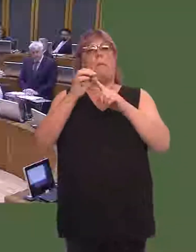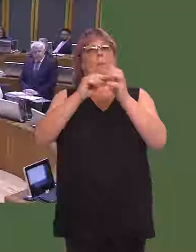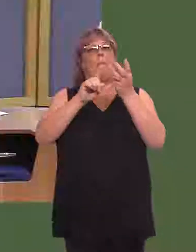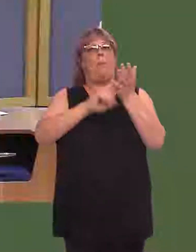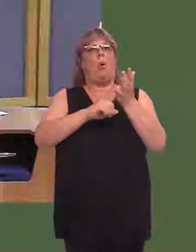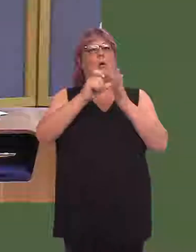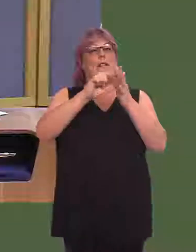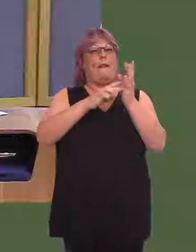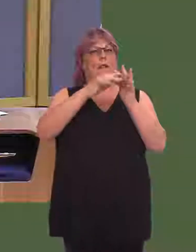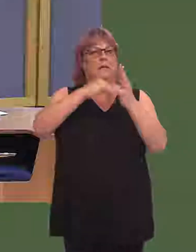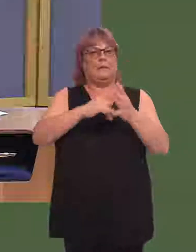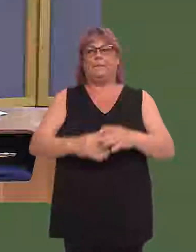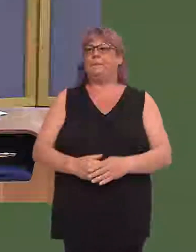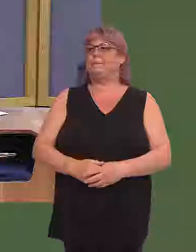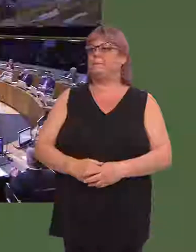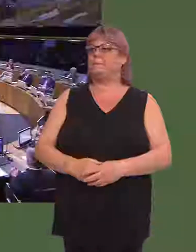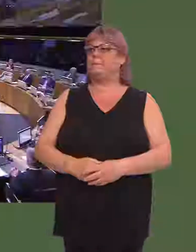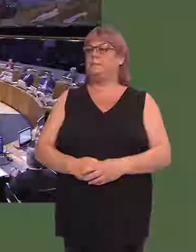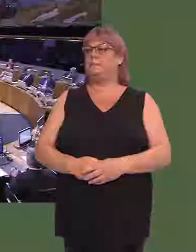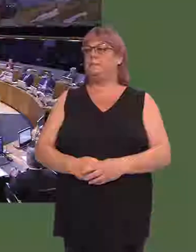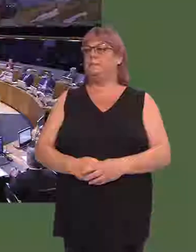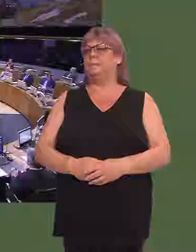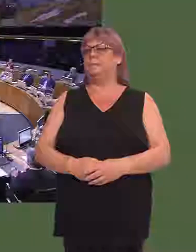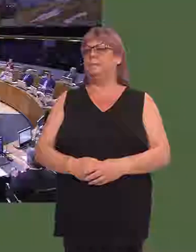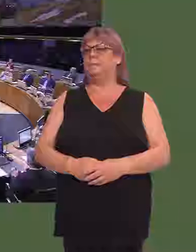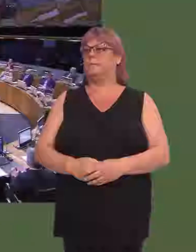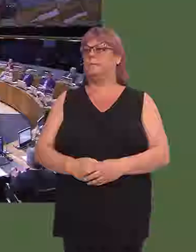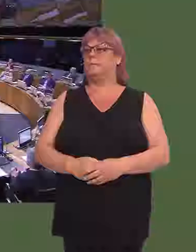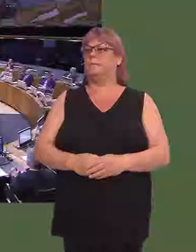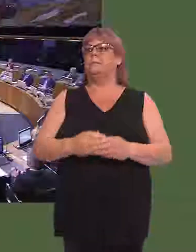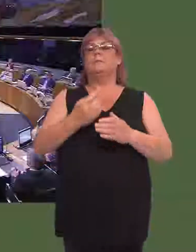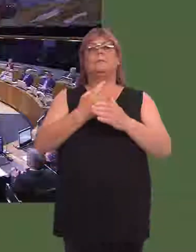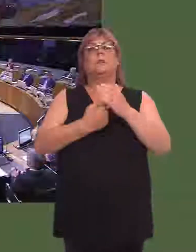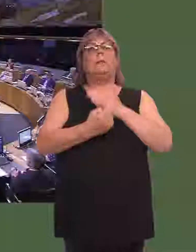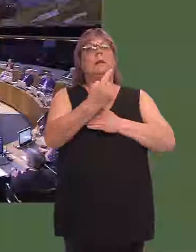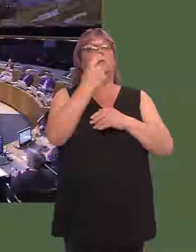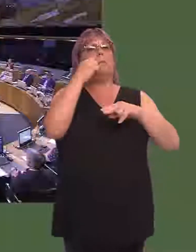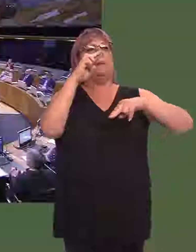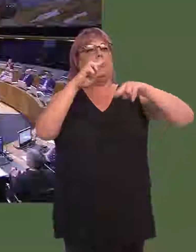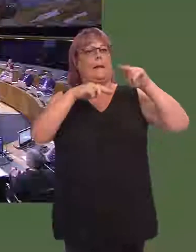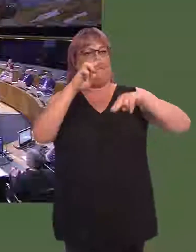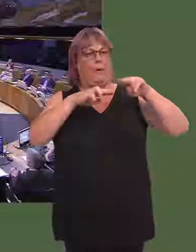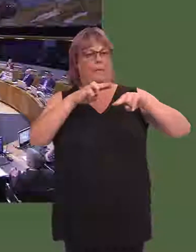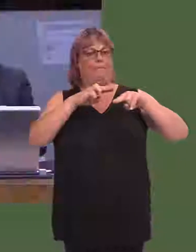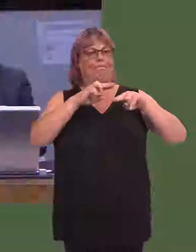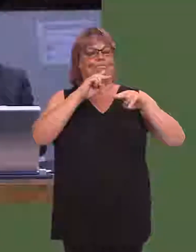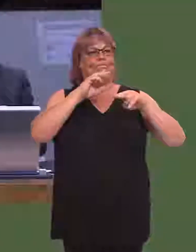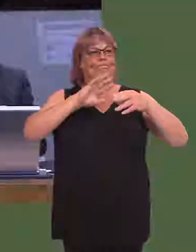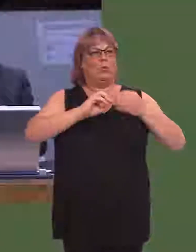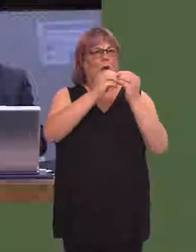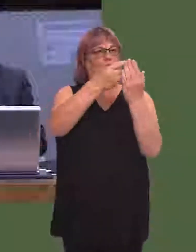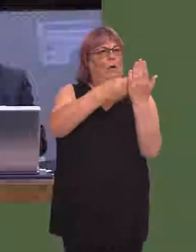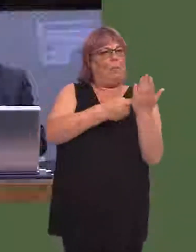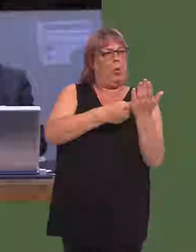On behalf of the opposition, Paul Davis. First Minister, the report published by independent examiner Donna Ockenden last week provided a